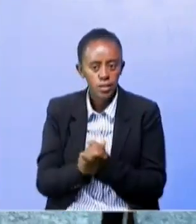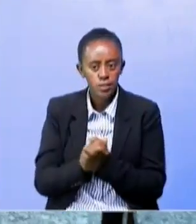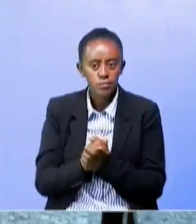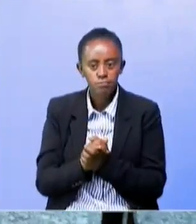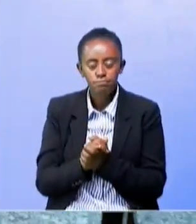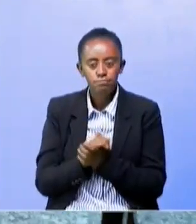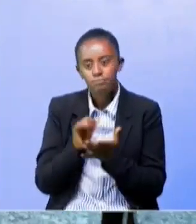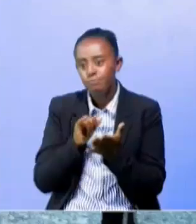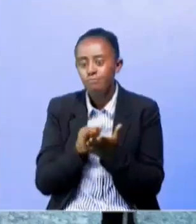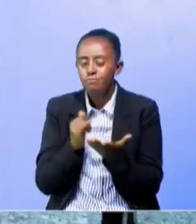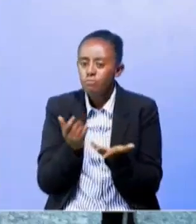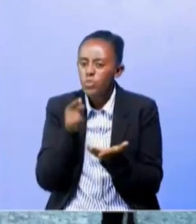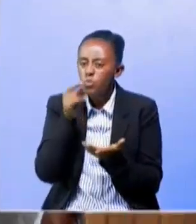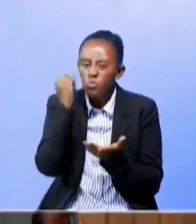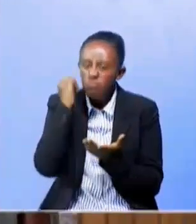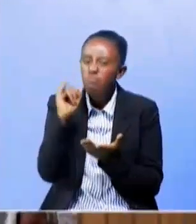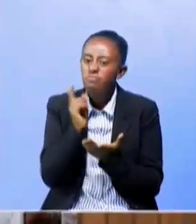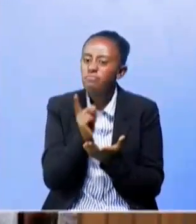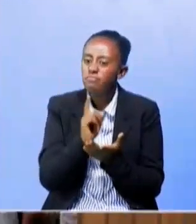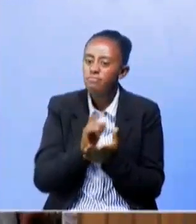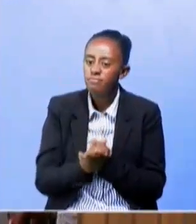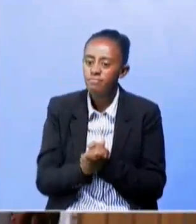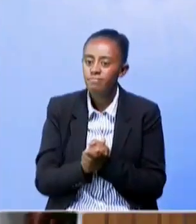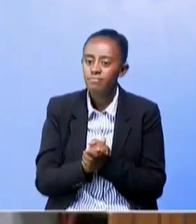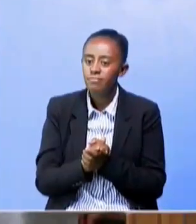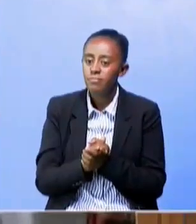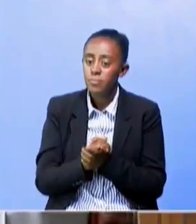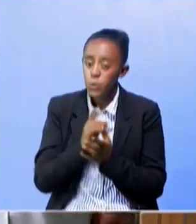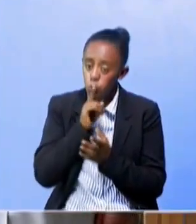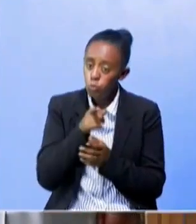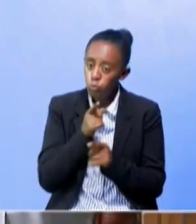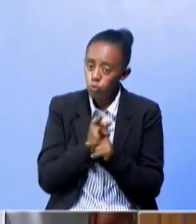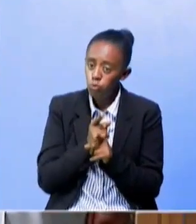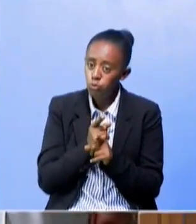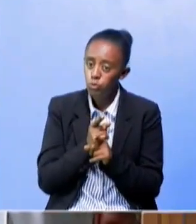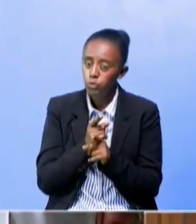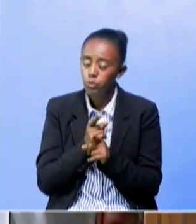That's interesting. What is your opinion? Is it really true?